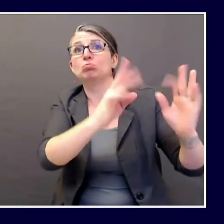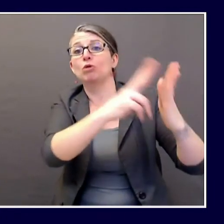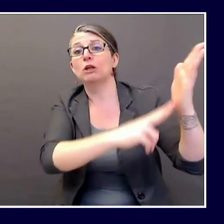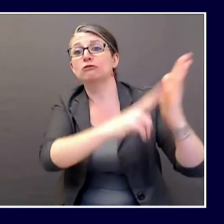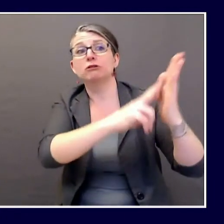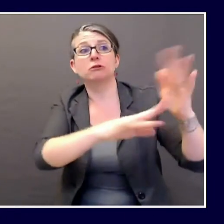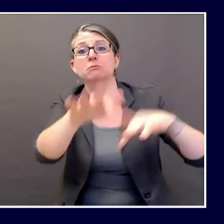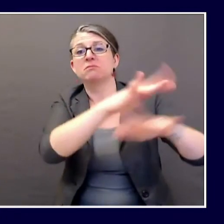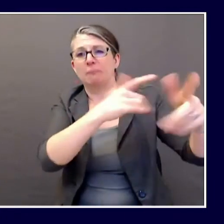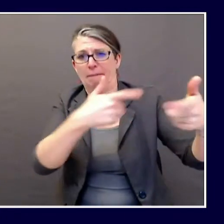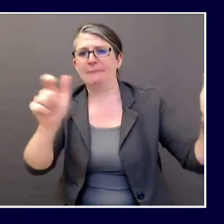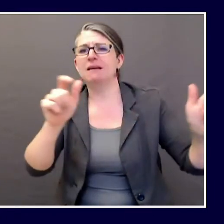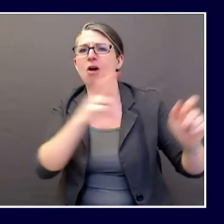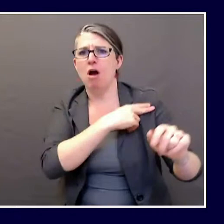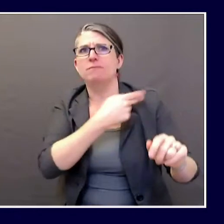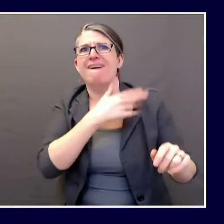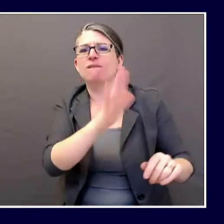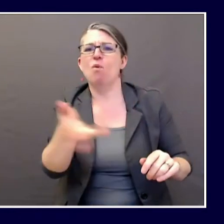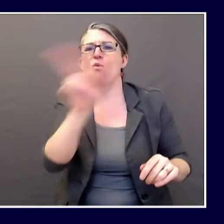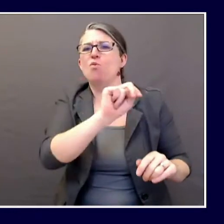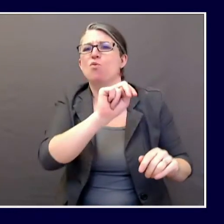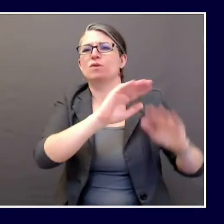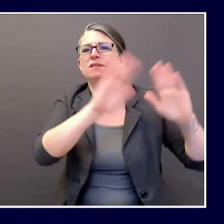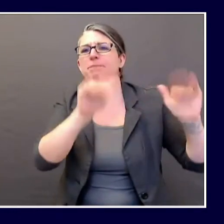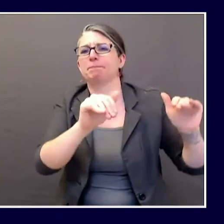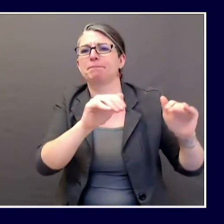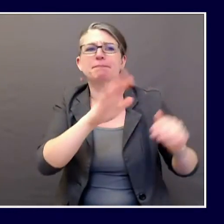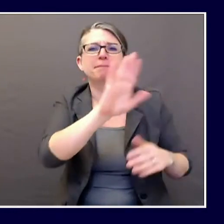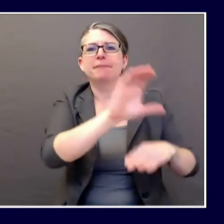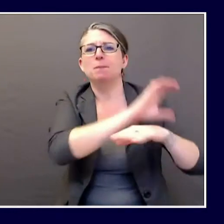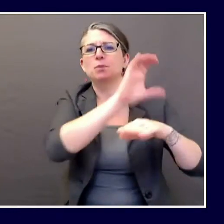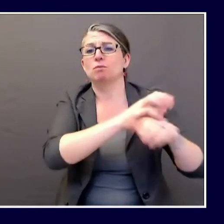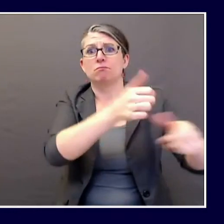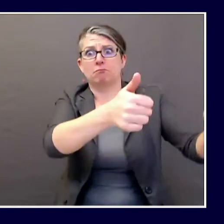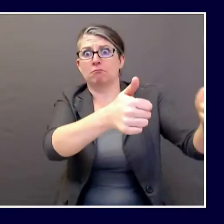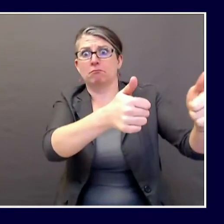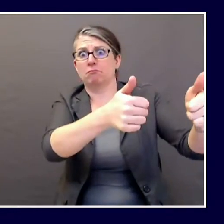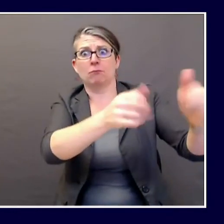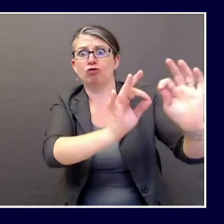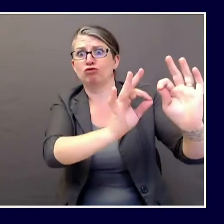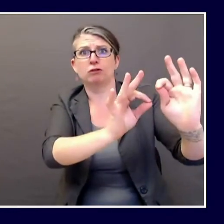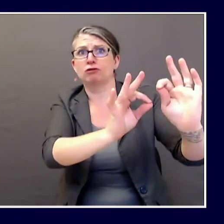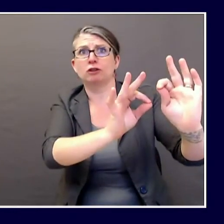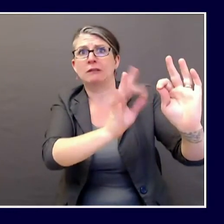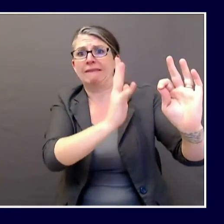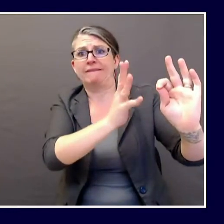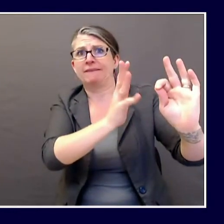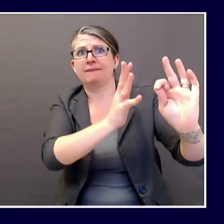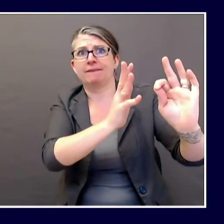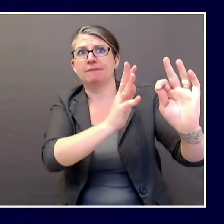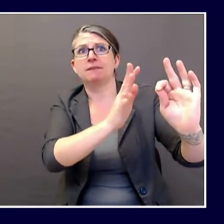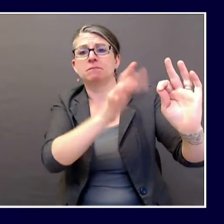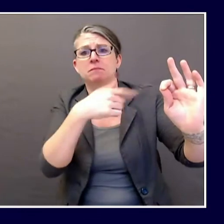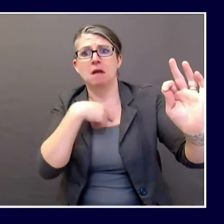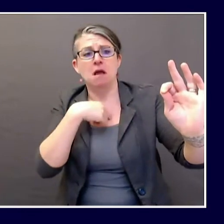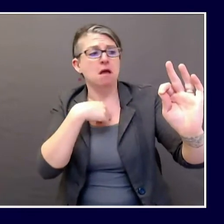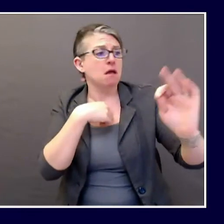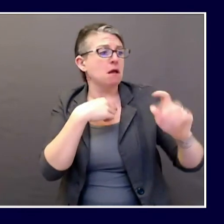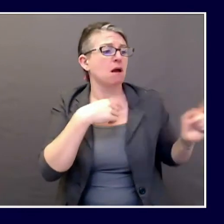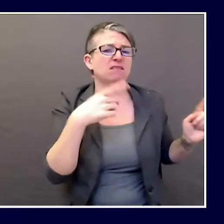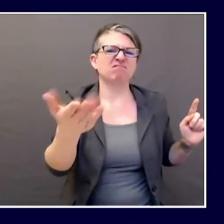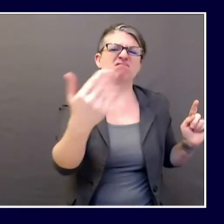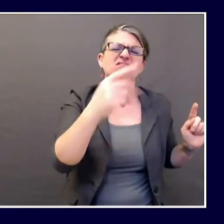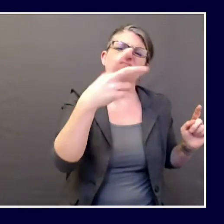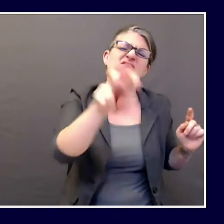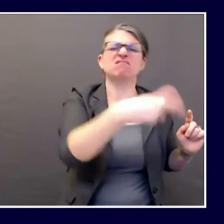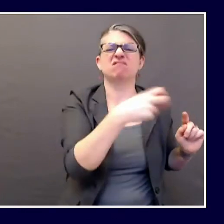strong, robust registration platforms available. Our intention is not to supplant those. This is a situation where we are bringing